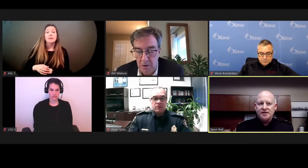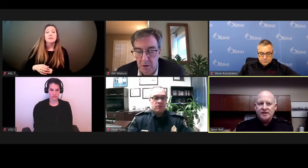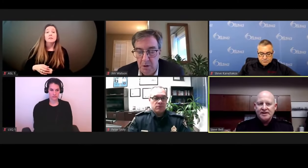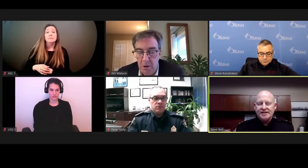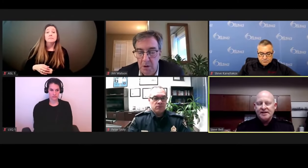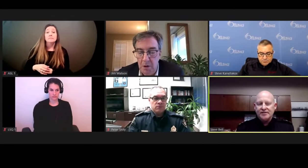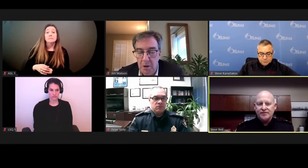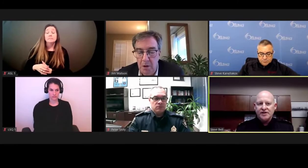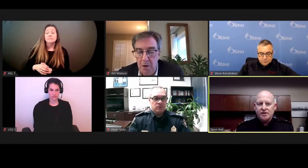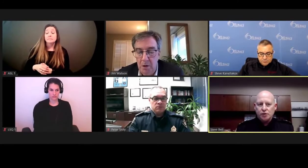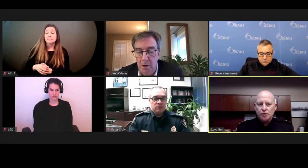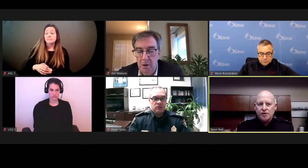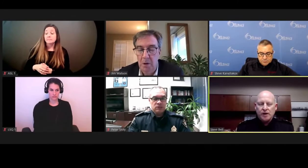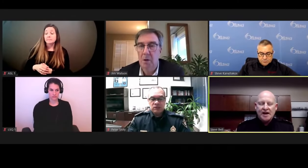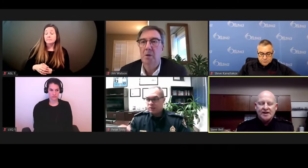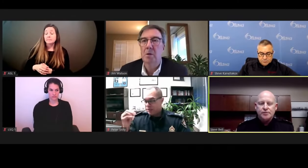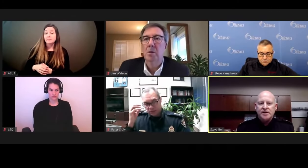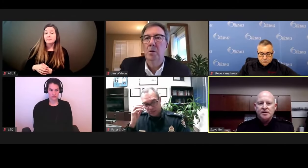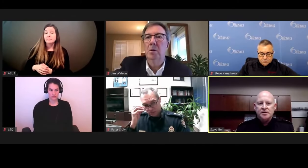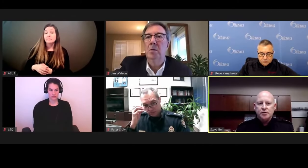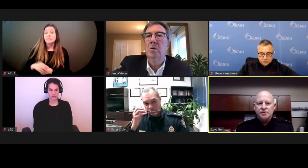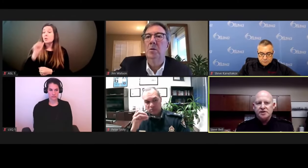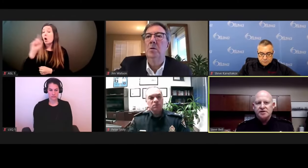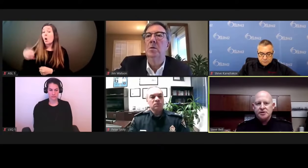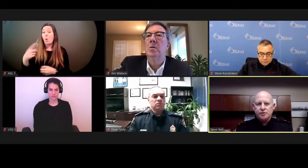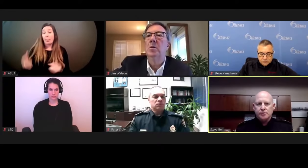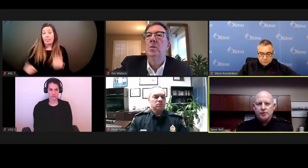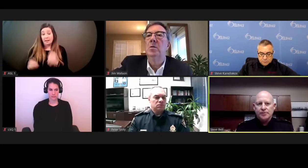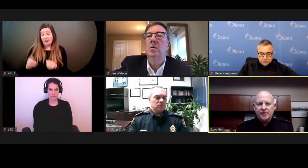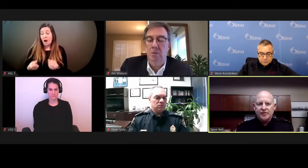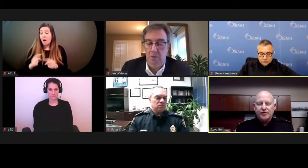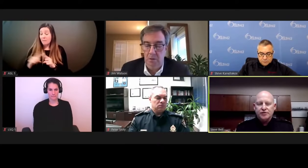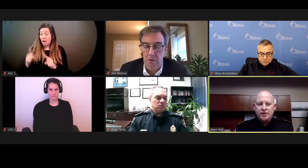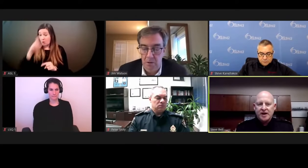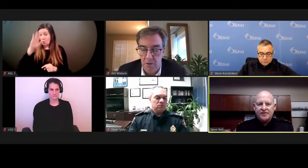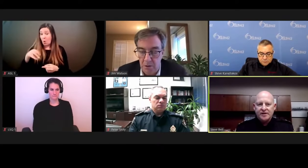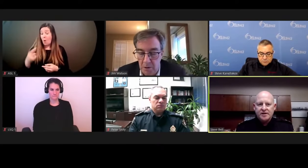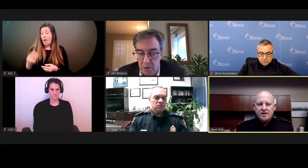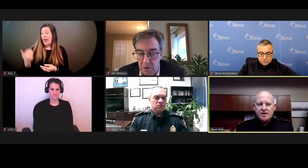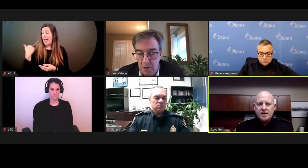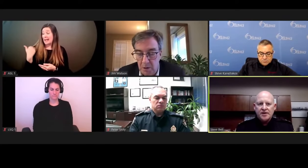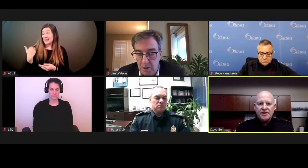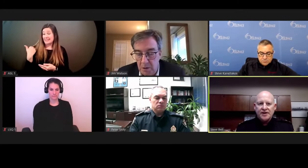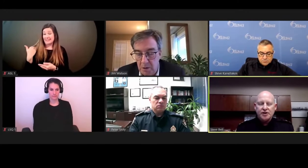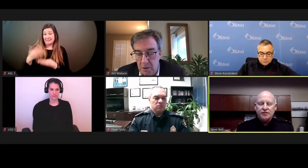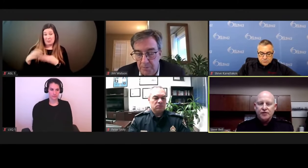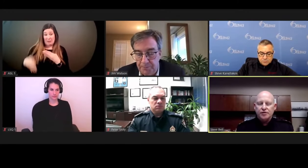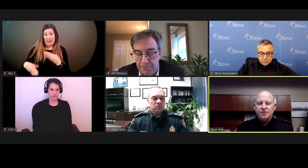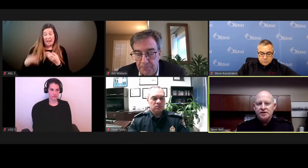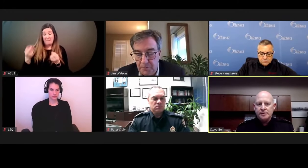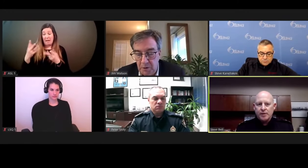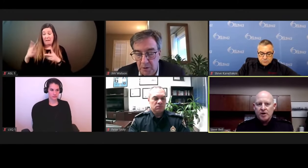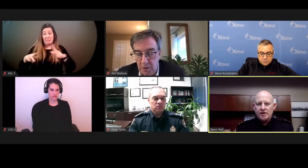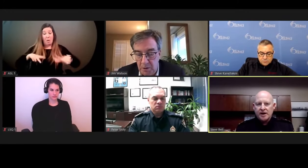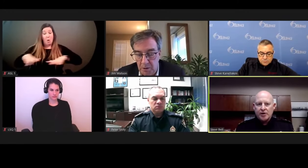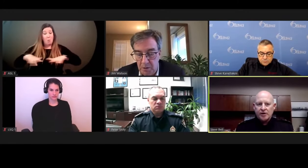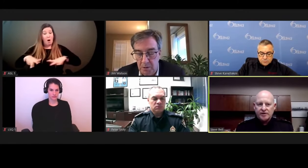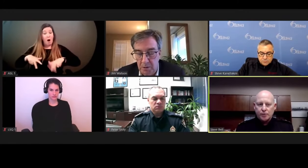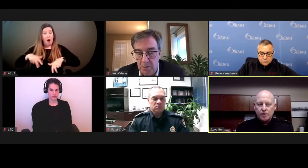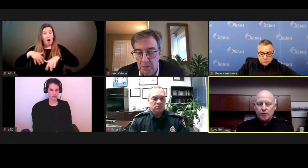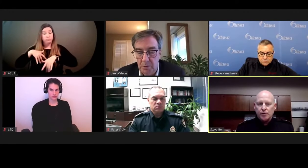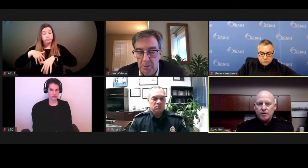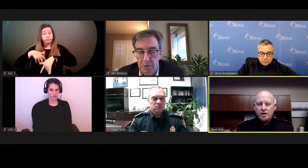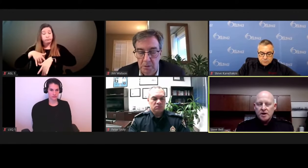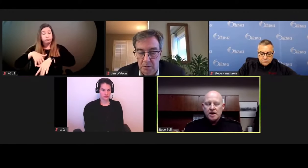the city in vehicle, we know last weekend that there was a considerable amount of foot traffic that converged in the market area